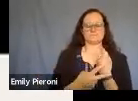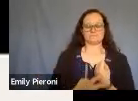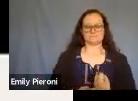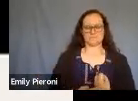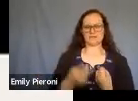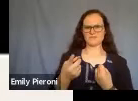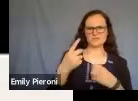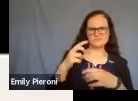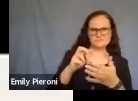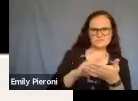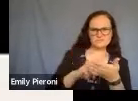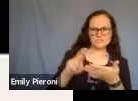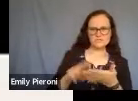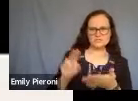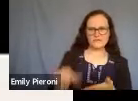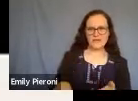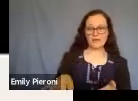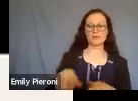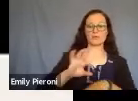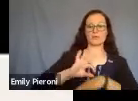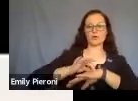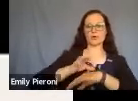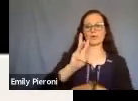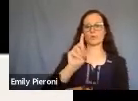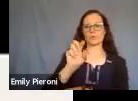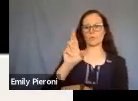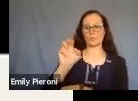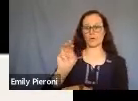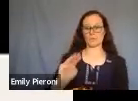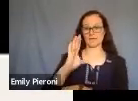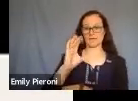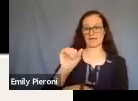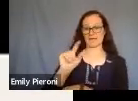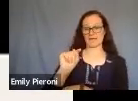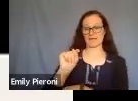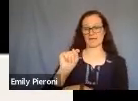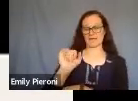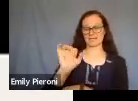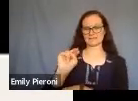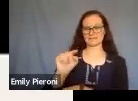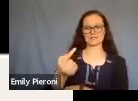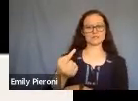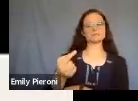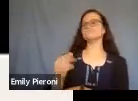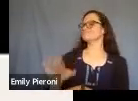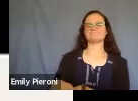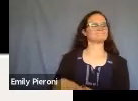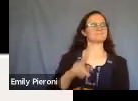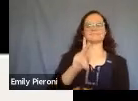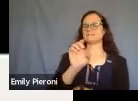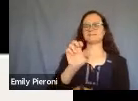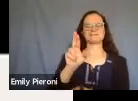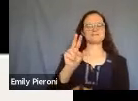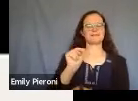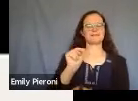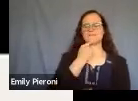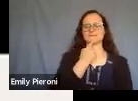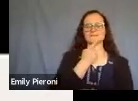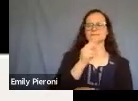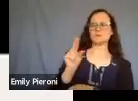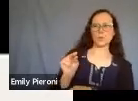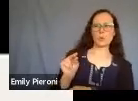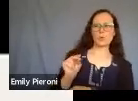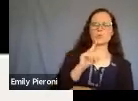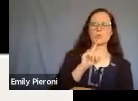any studies with earthworm castings? No, we have not, and that's a very interesting question. And it would be a